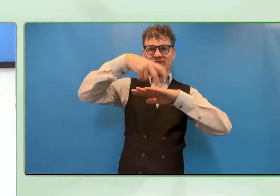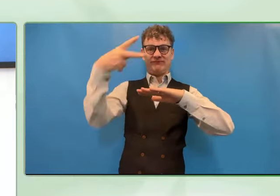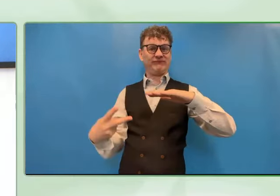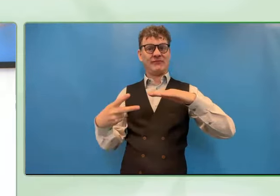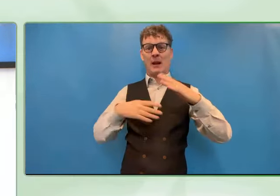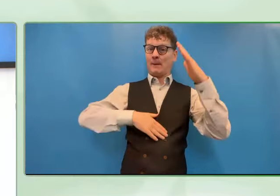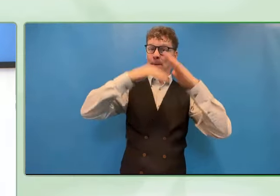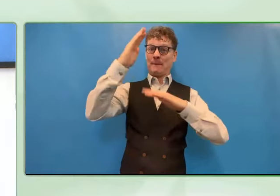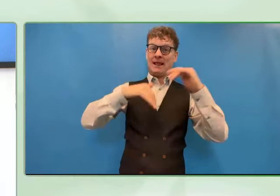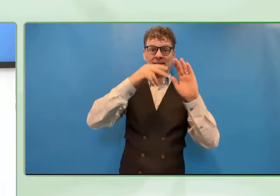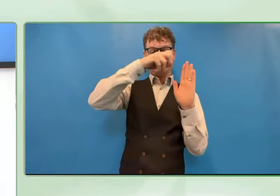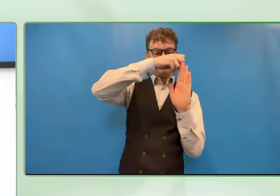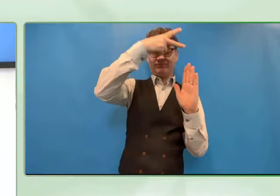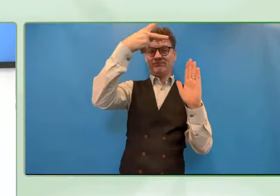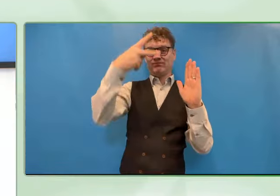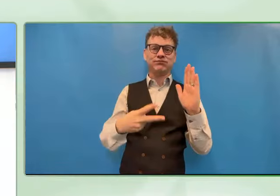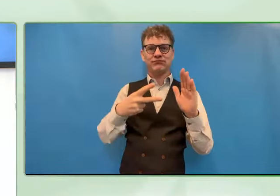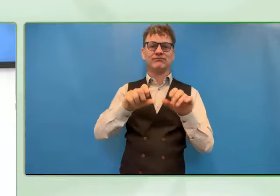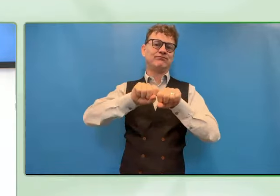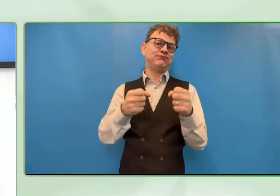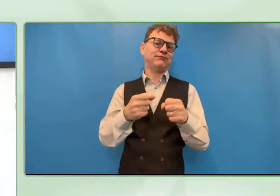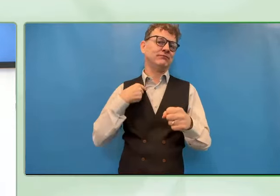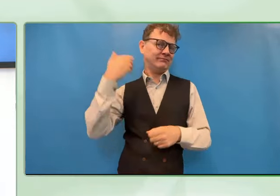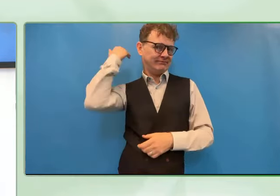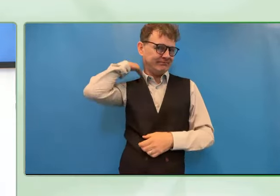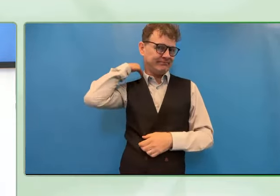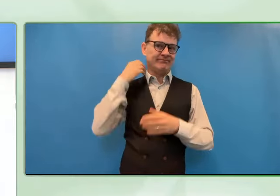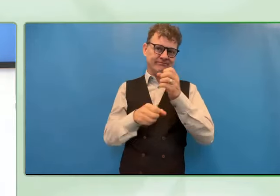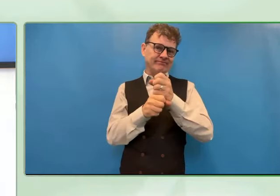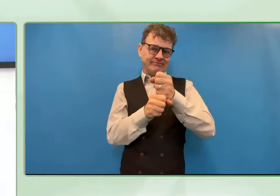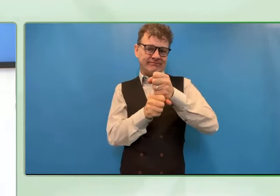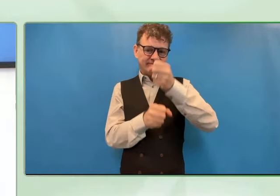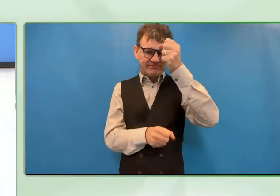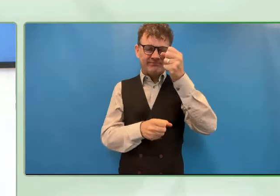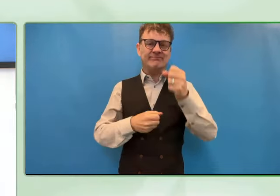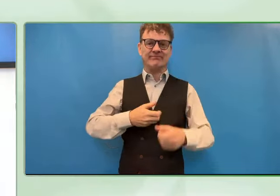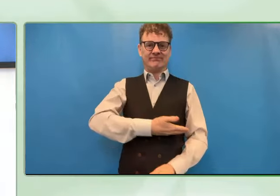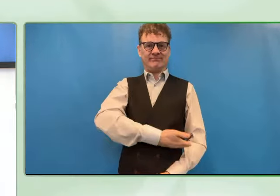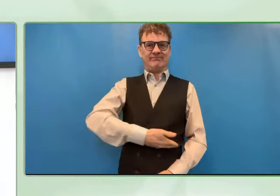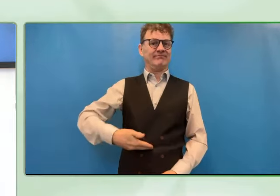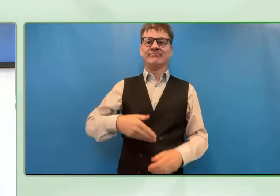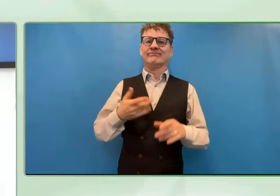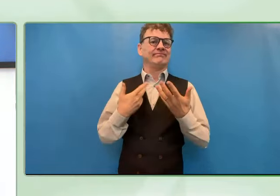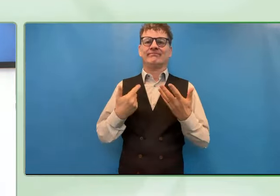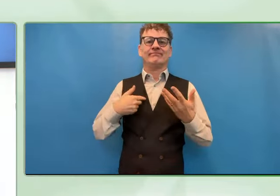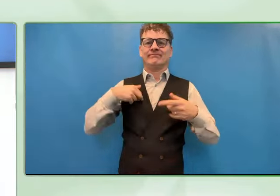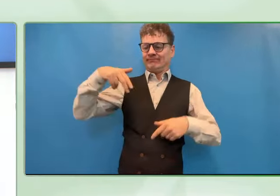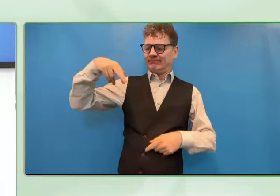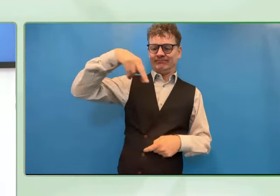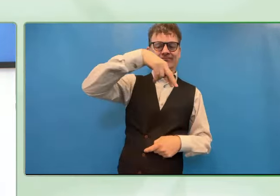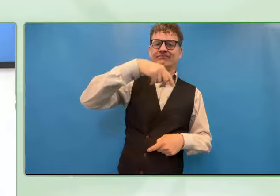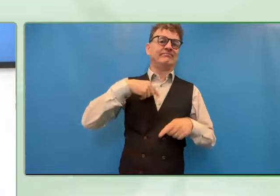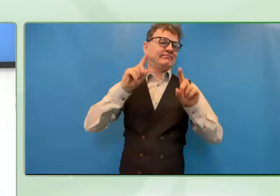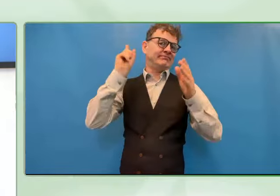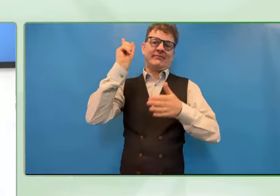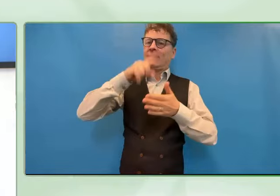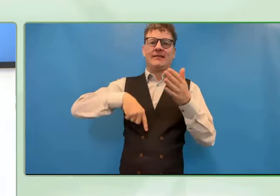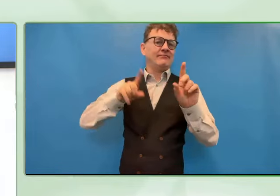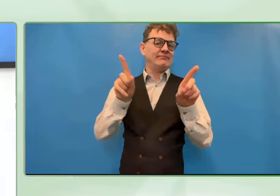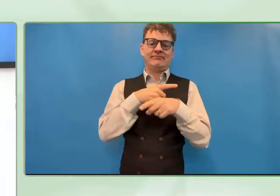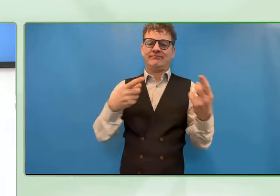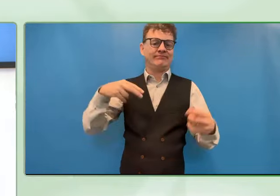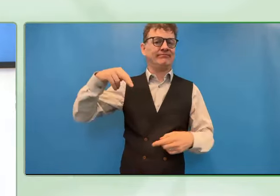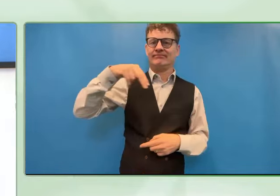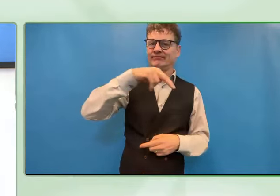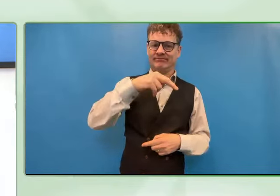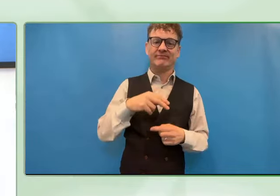which I had a spinal cord injury and I had a paralysis waist down. After being a wheelchair user for